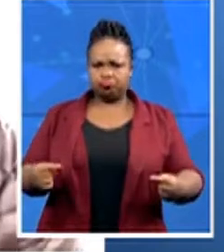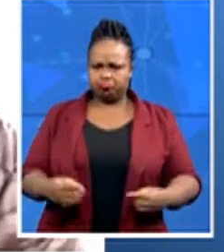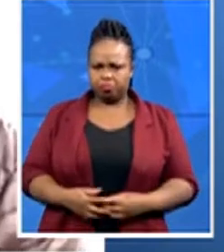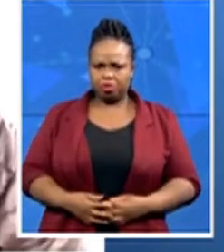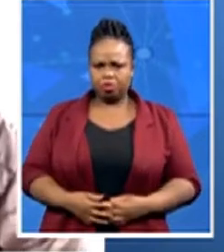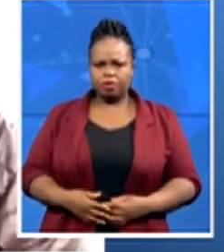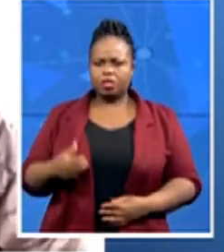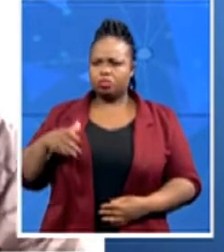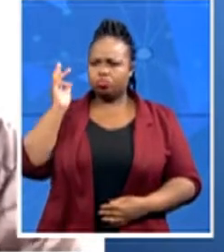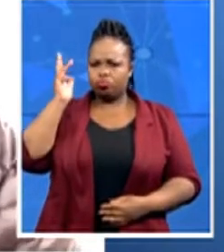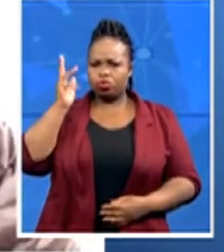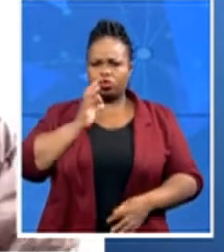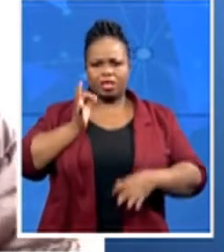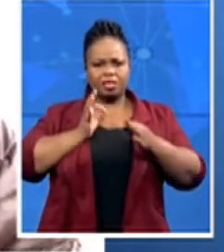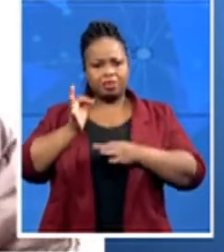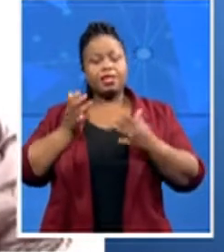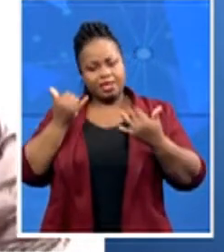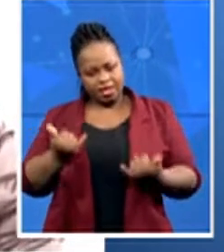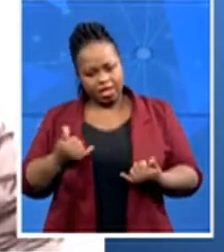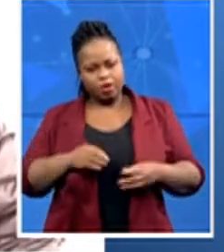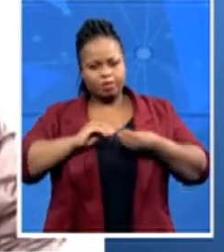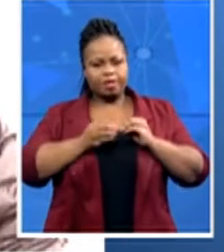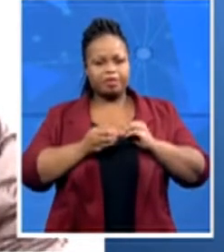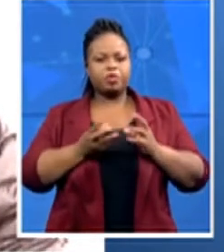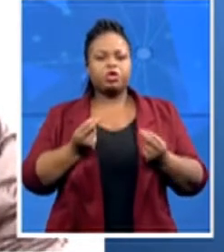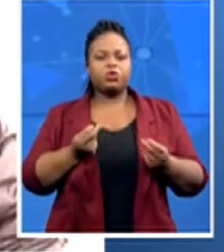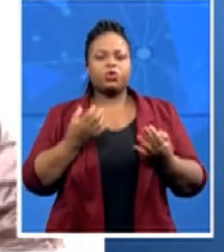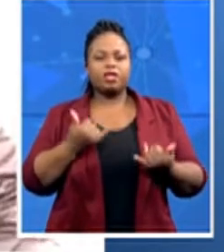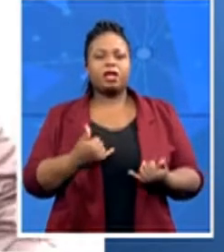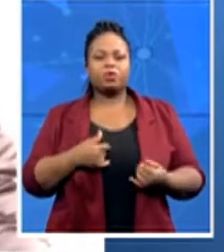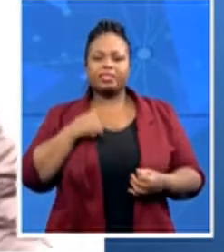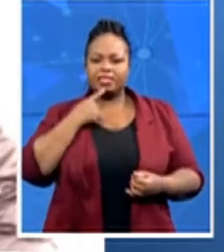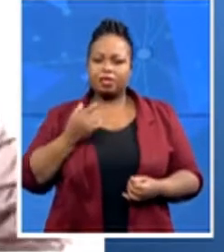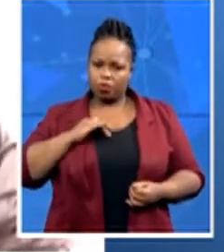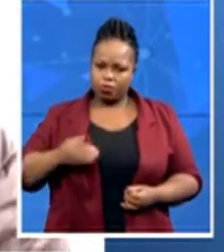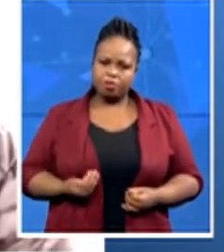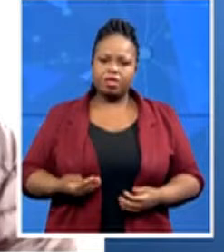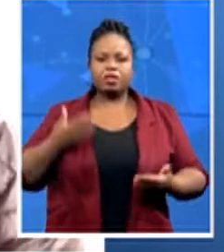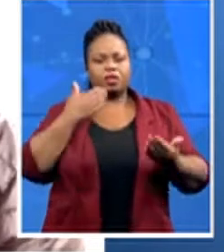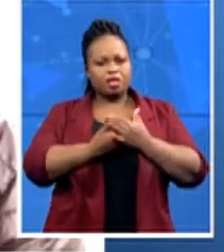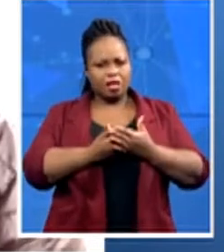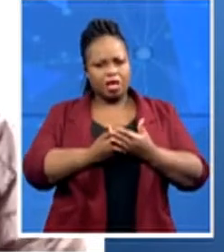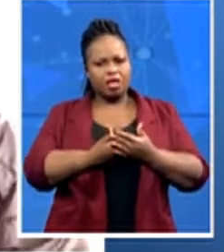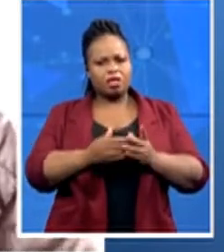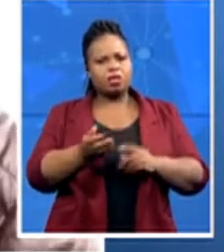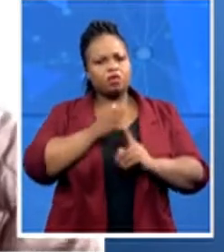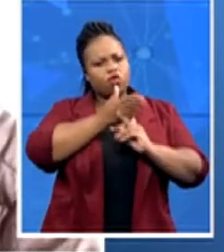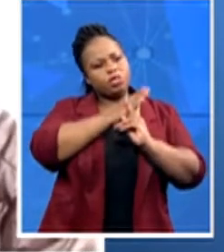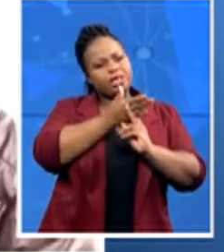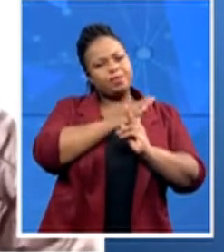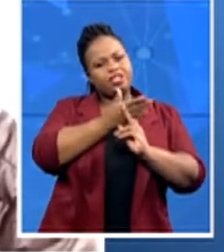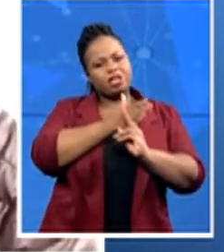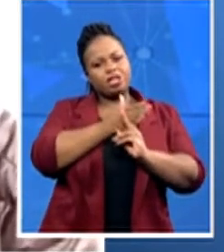This amendment makes provision for a woman to have an intermediary who can present their case on their